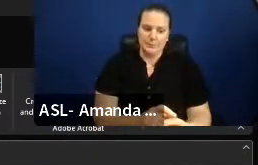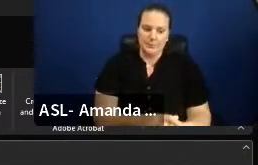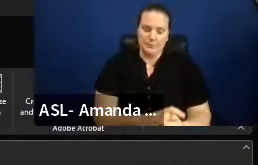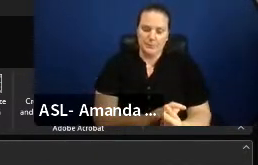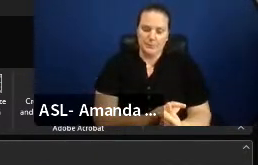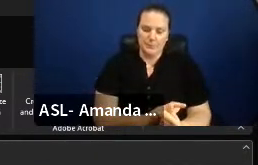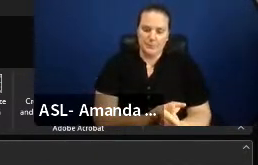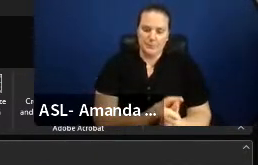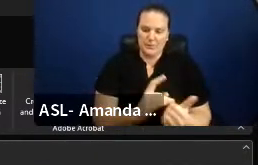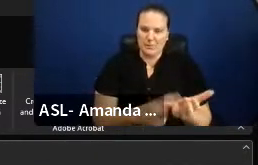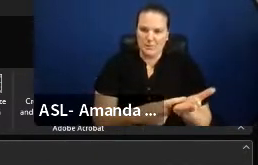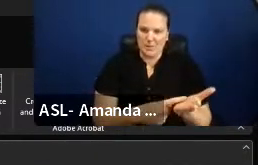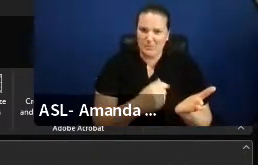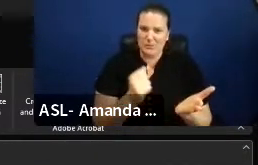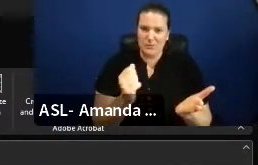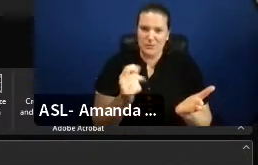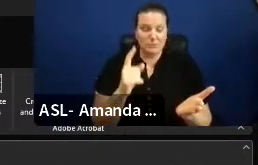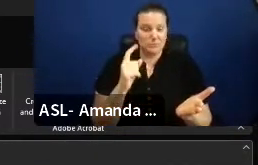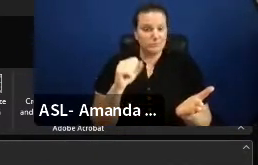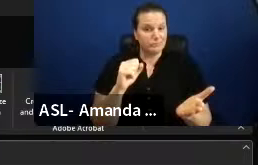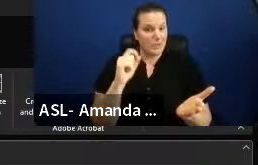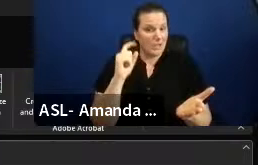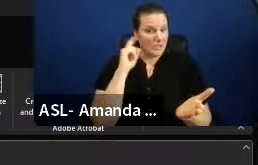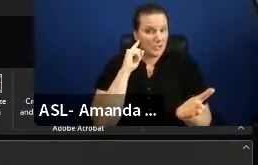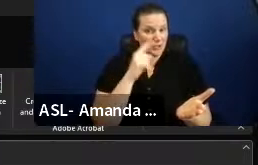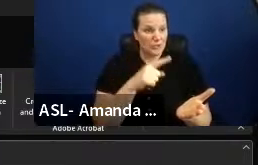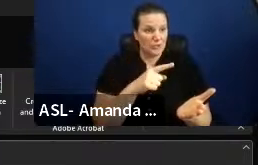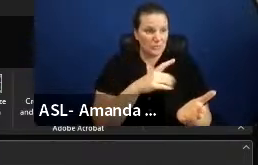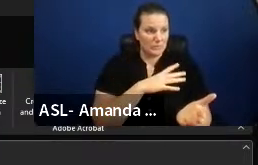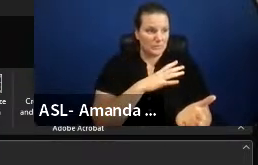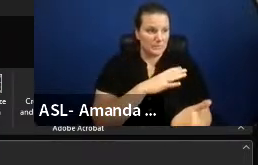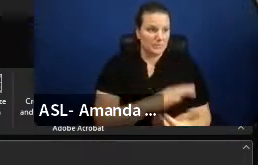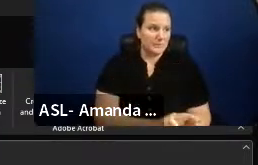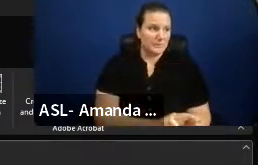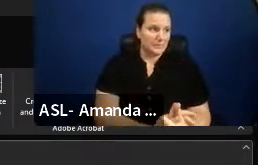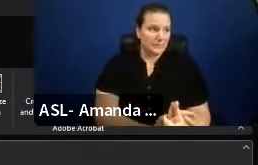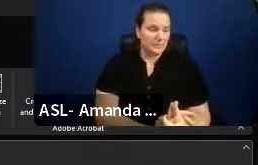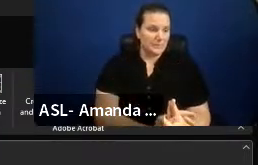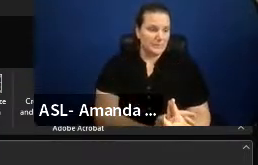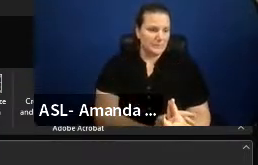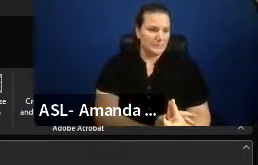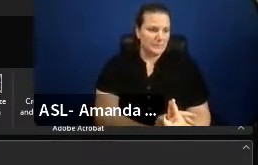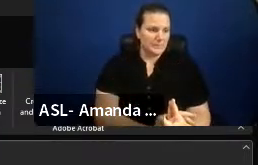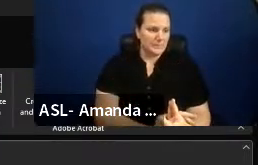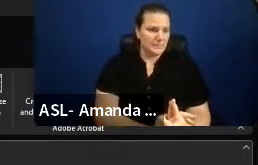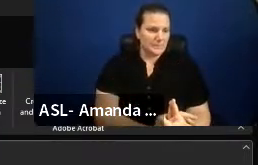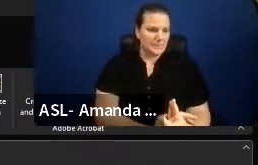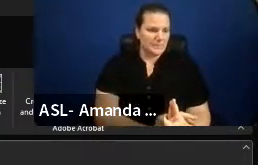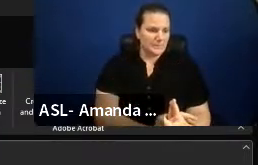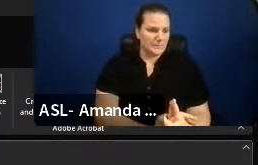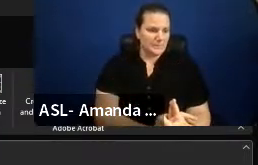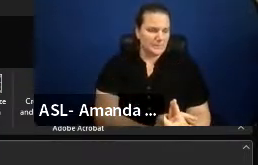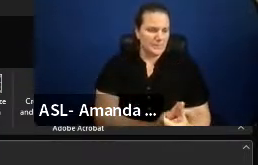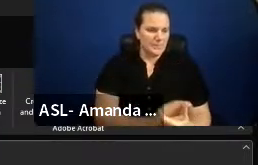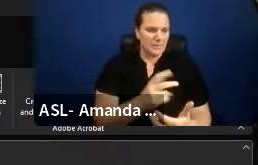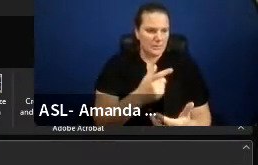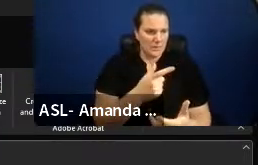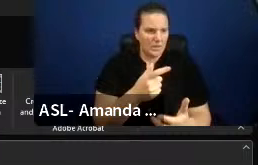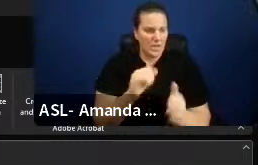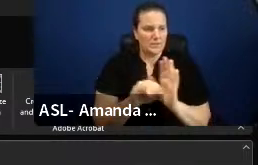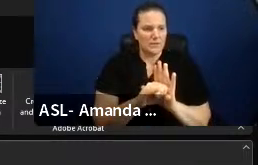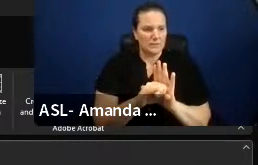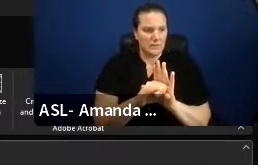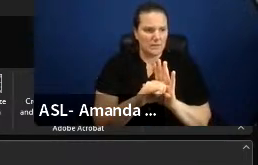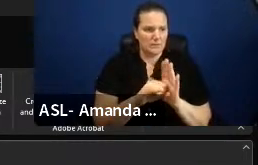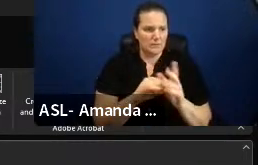sometimes it's okay to say, yes, I hear you, and this is in fact what we're doing, and the problem that you identified, while it may